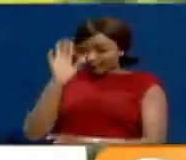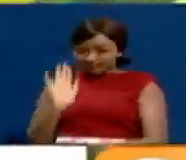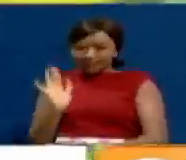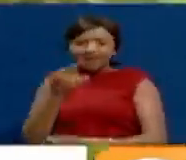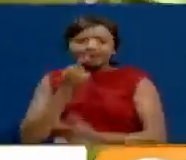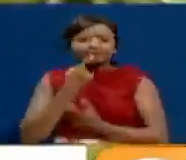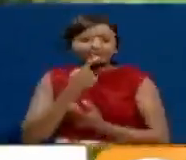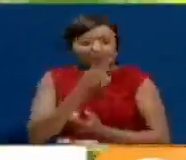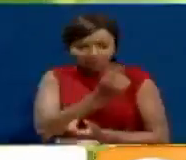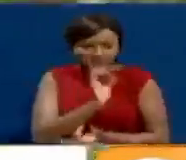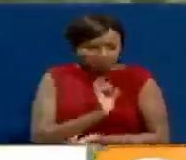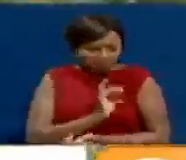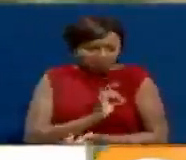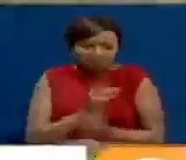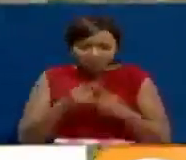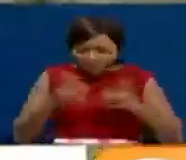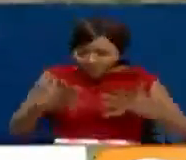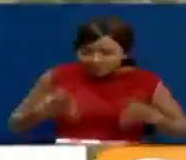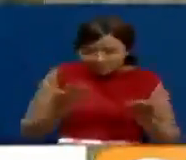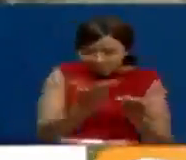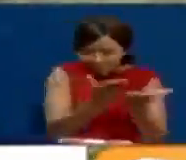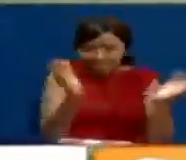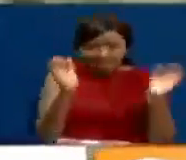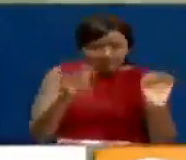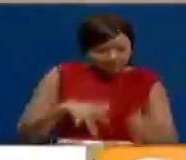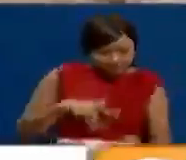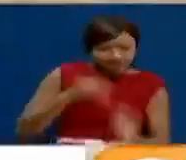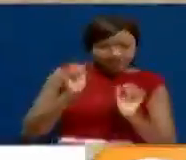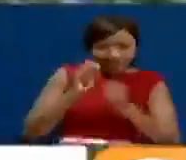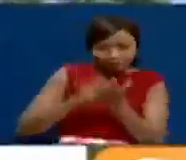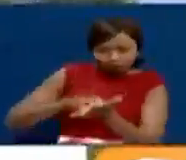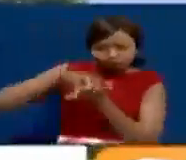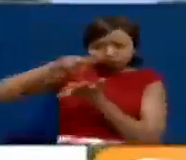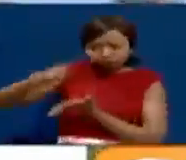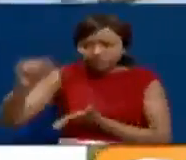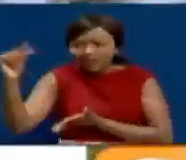fears, residents still fear the locusts could migrate to Garissa and Tana River